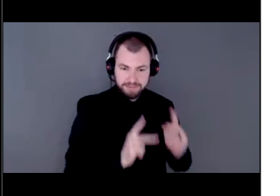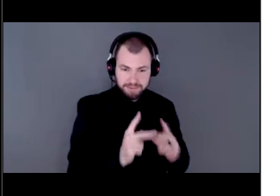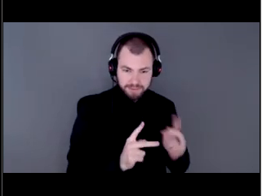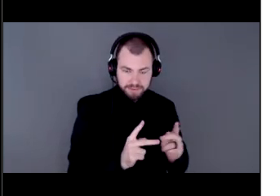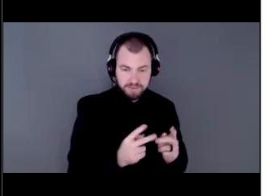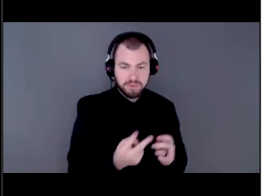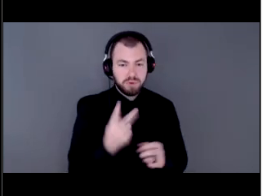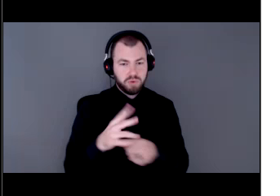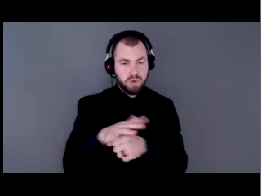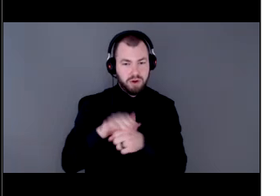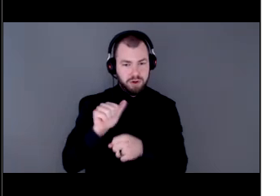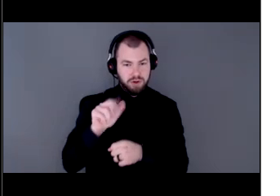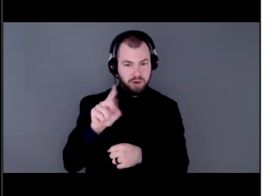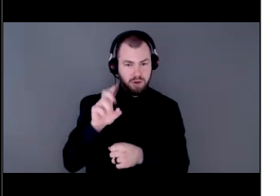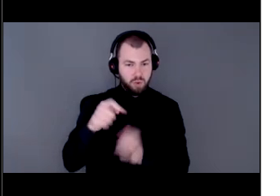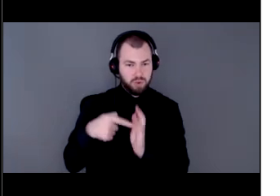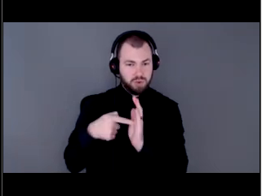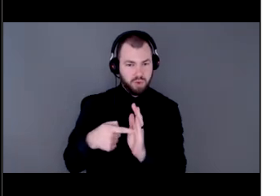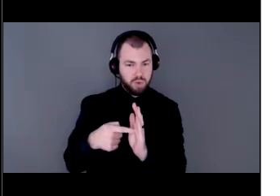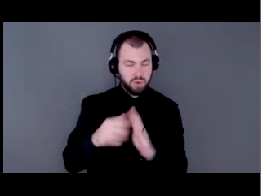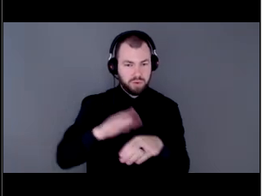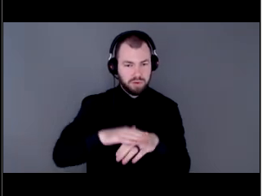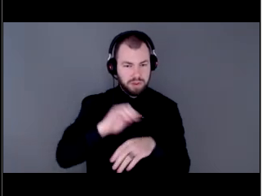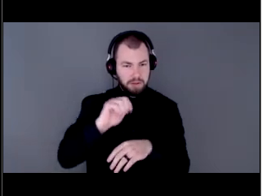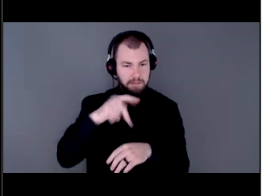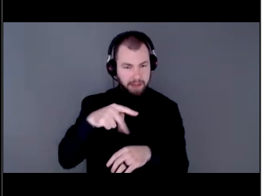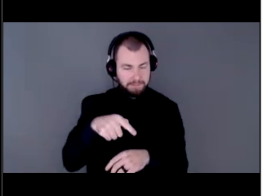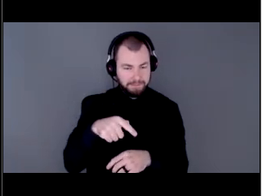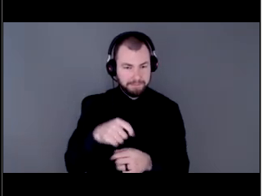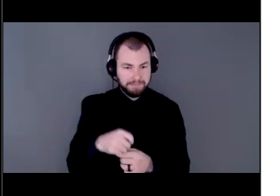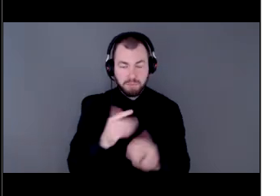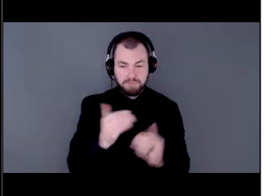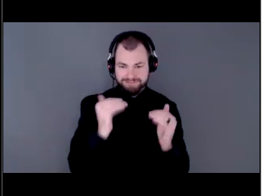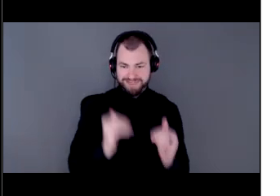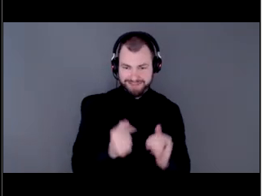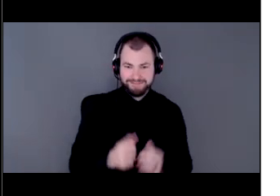showed on the Lake Champlain map. Next slide, please.